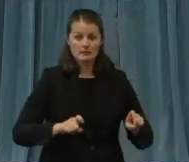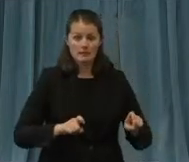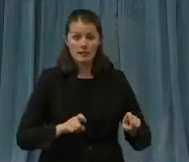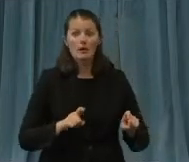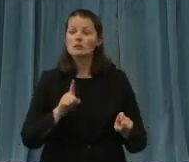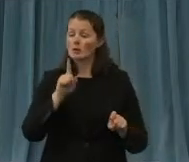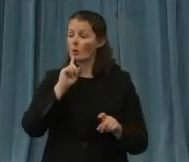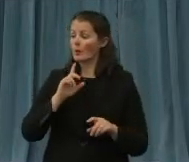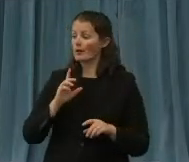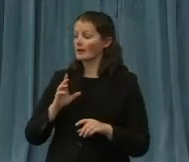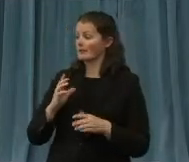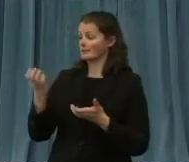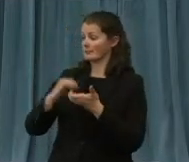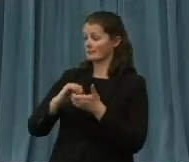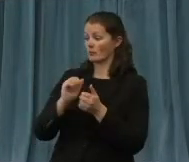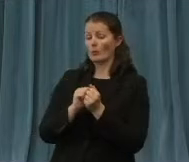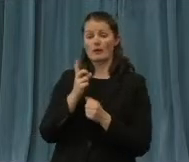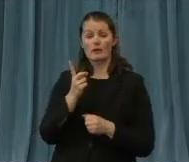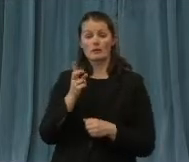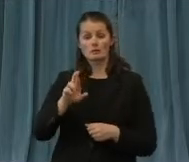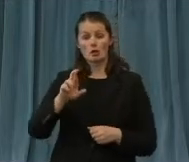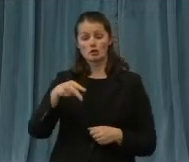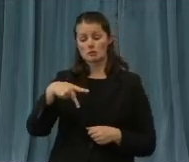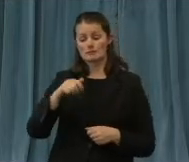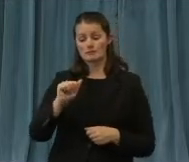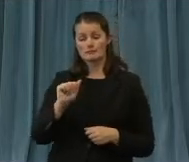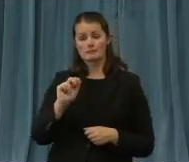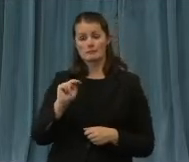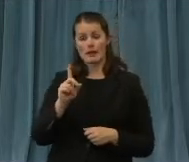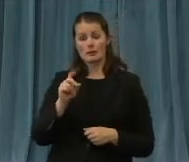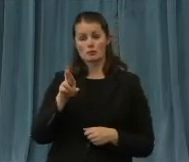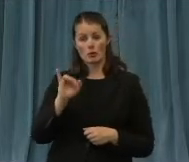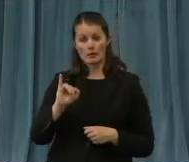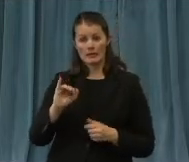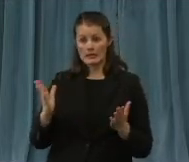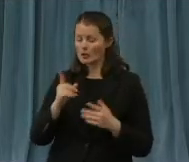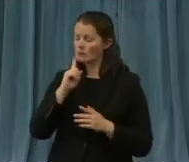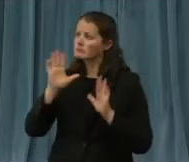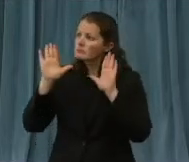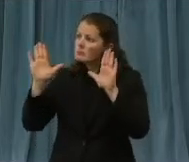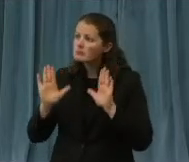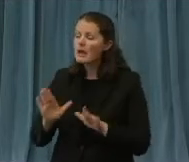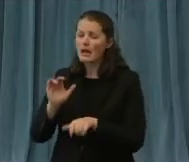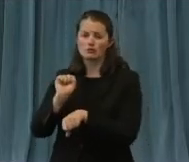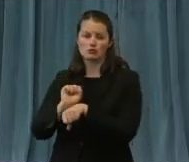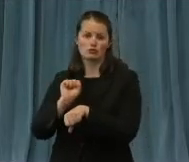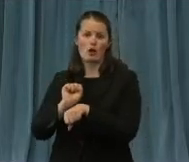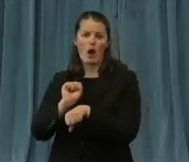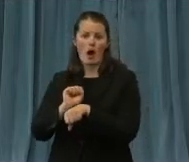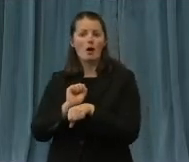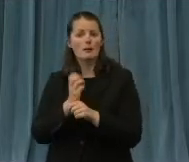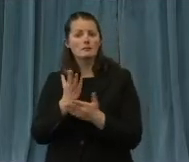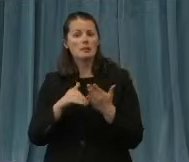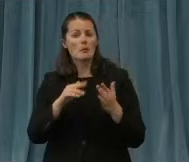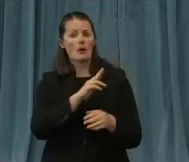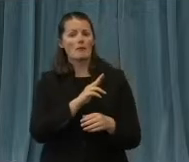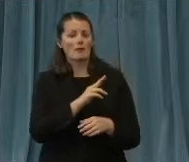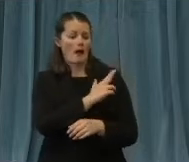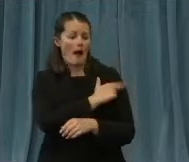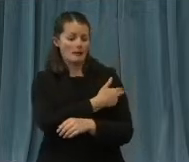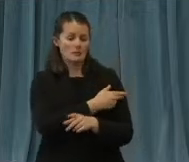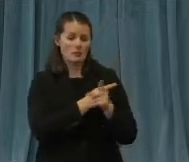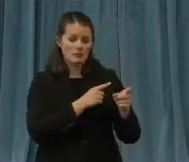I mean, increasing our capacity. And Renown and UMC in the South and some of our other, Dr. Lake with the Hospital Association.